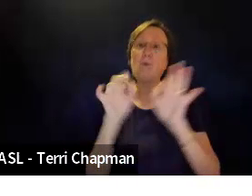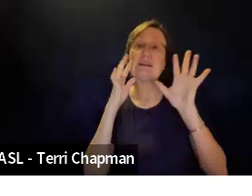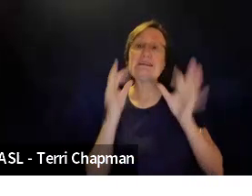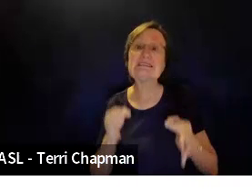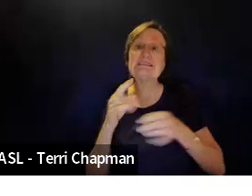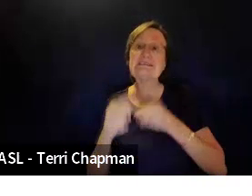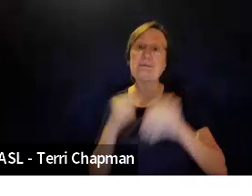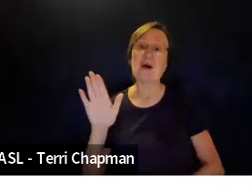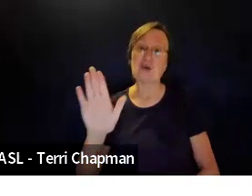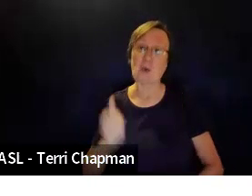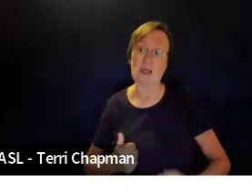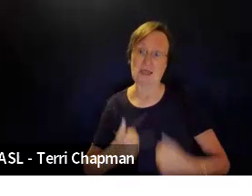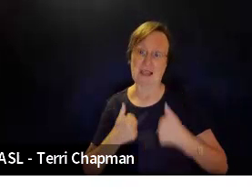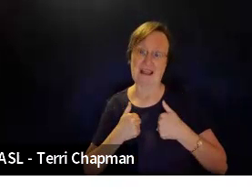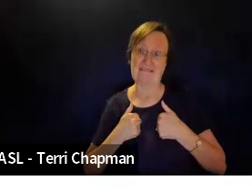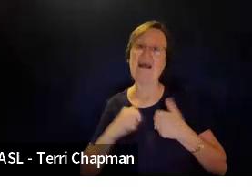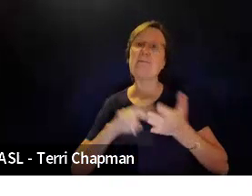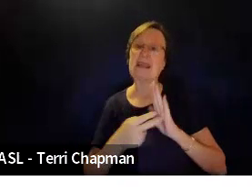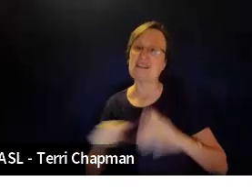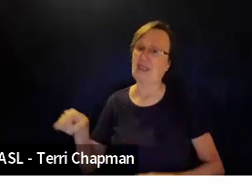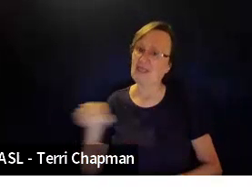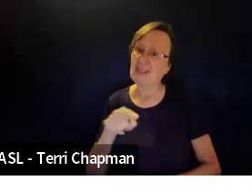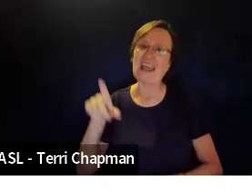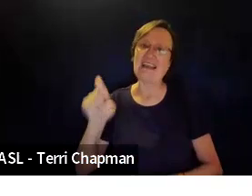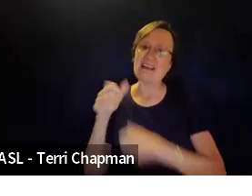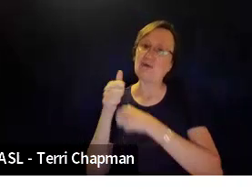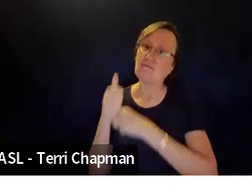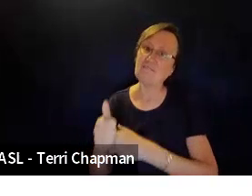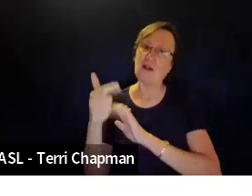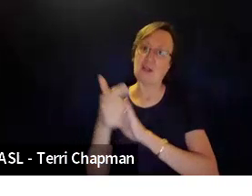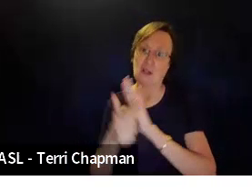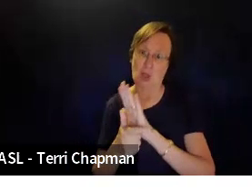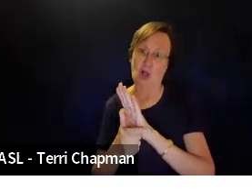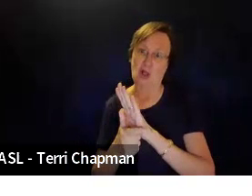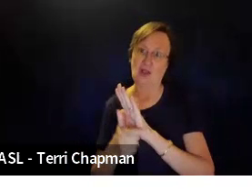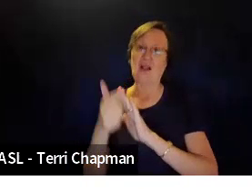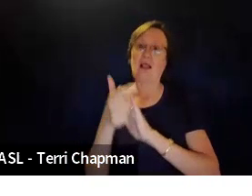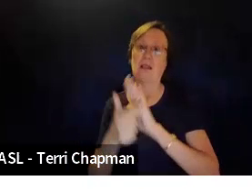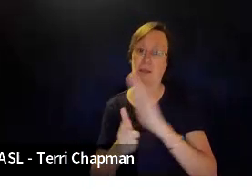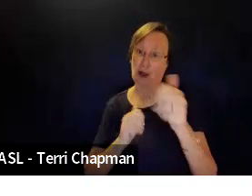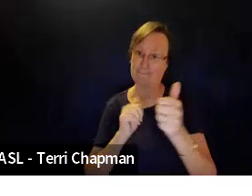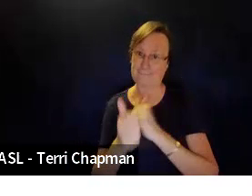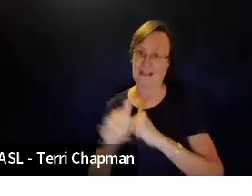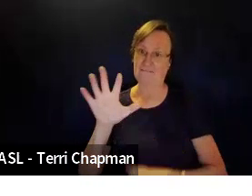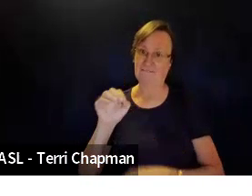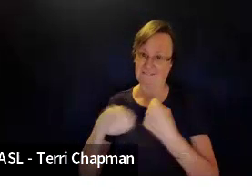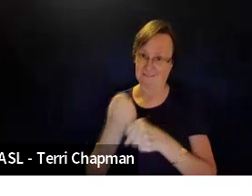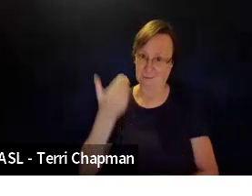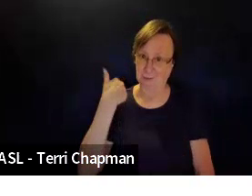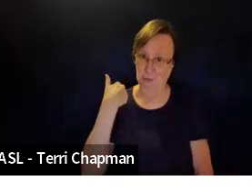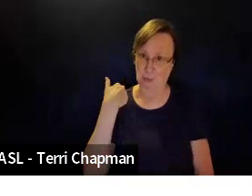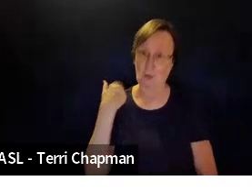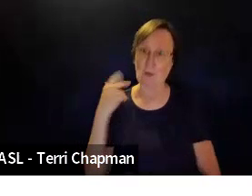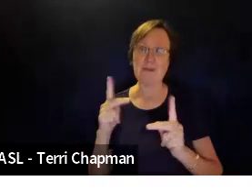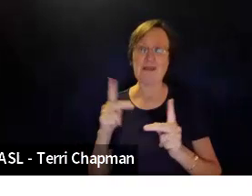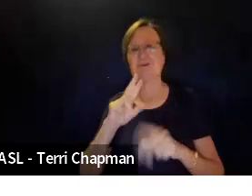So when this law was passed 50 years ago, I think folks traditionally thought of